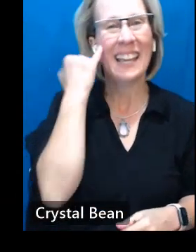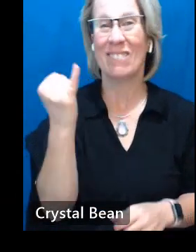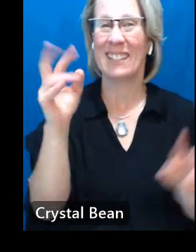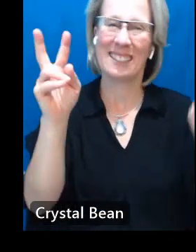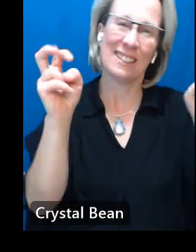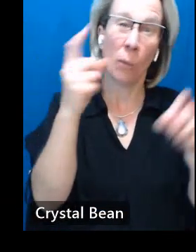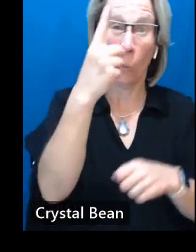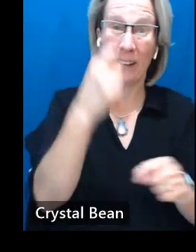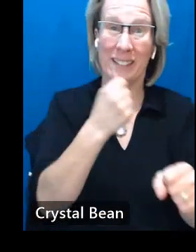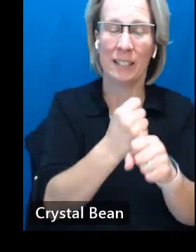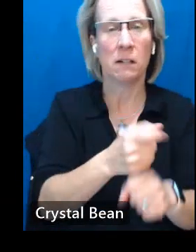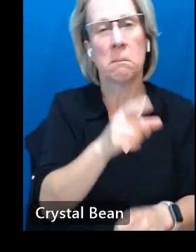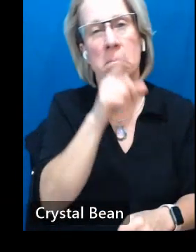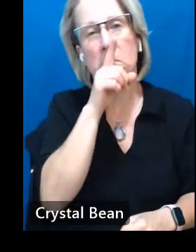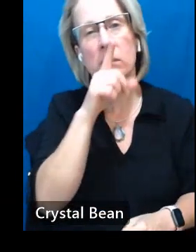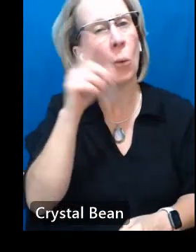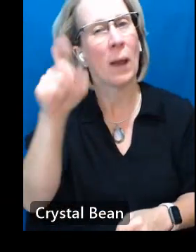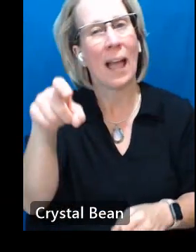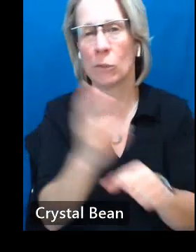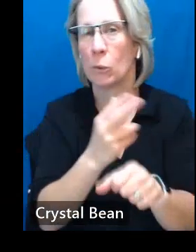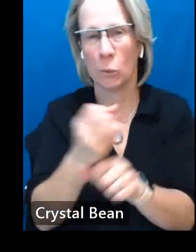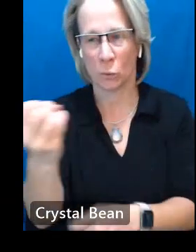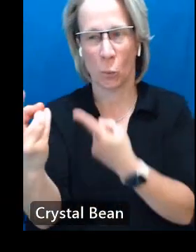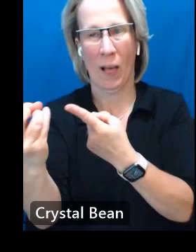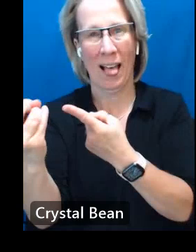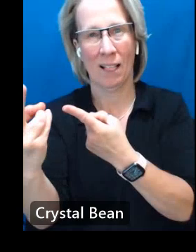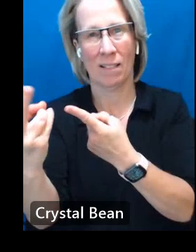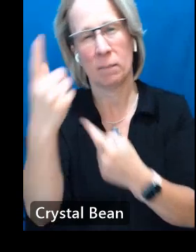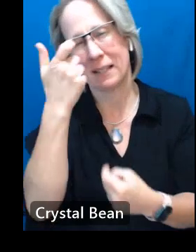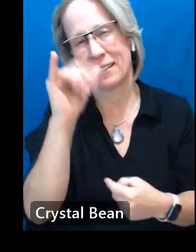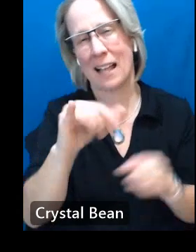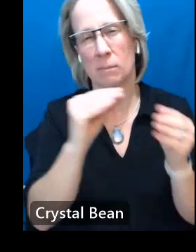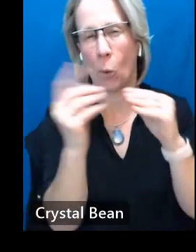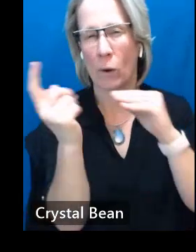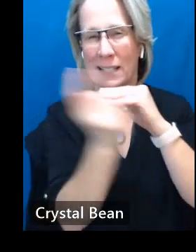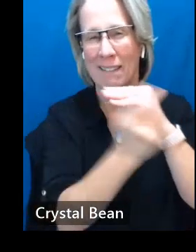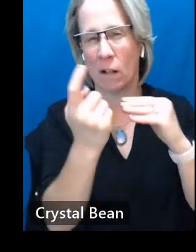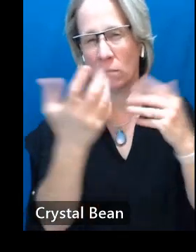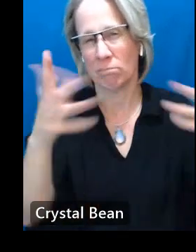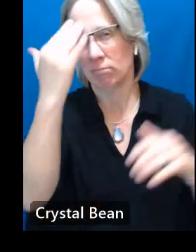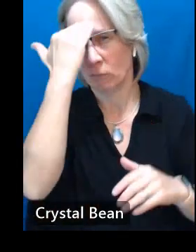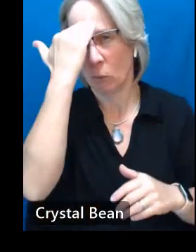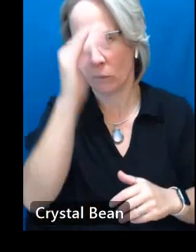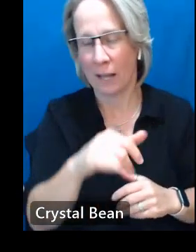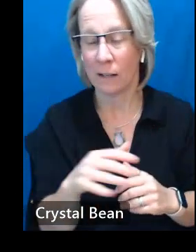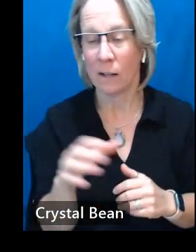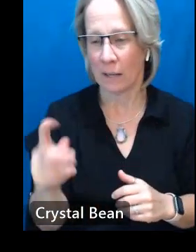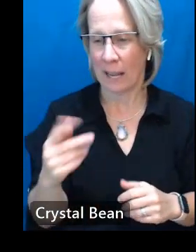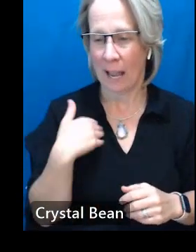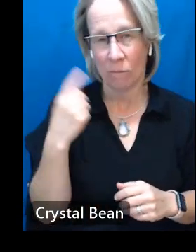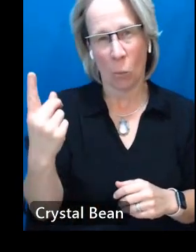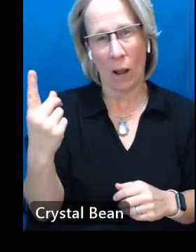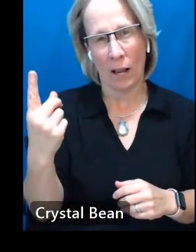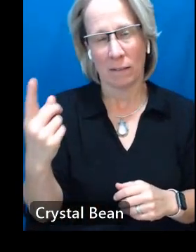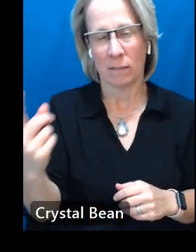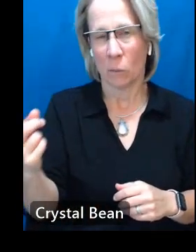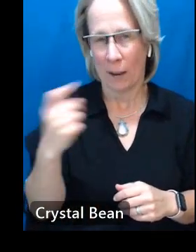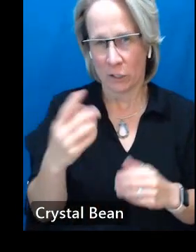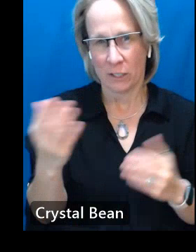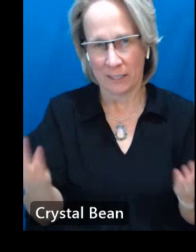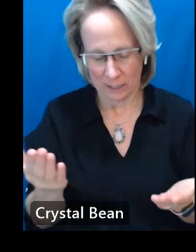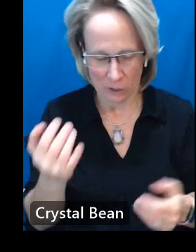default. Okay, so a question here. So if a Z code, if the Z code